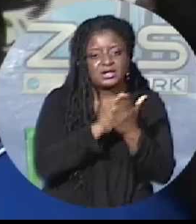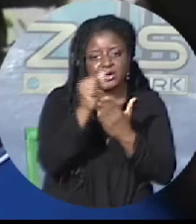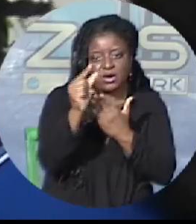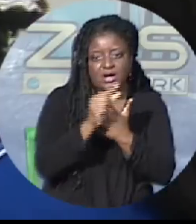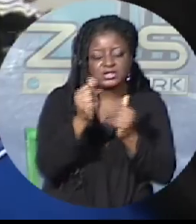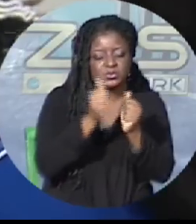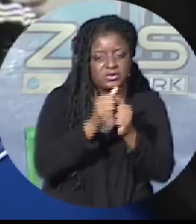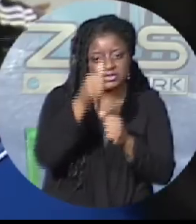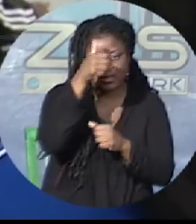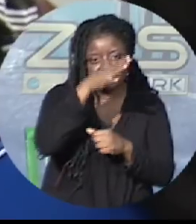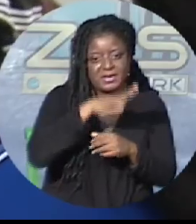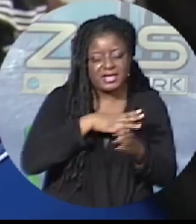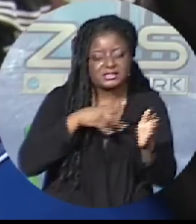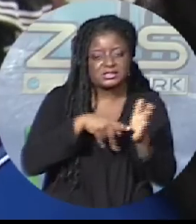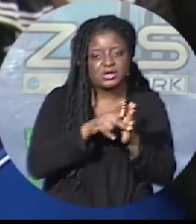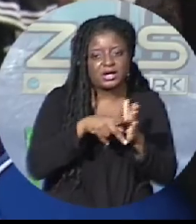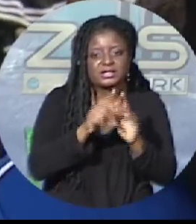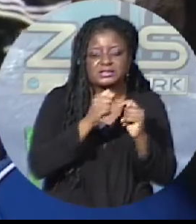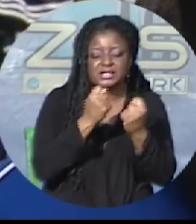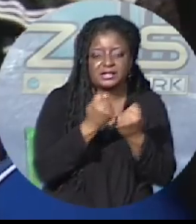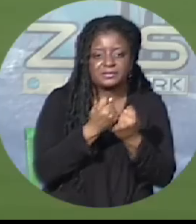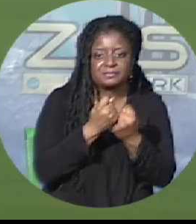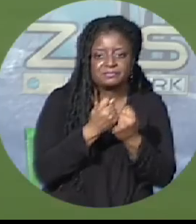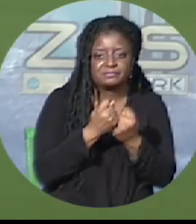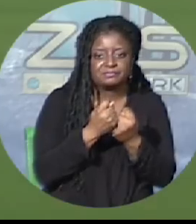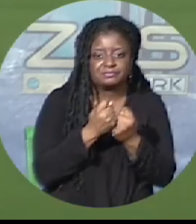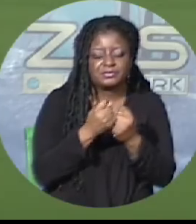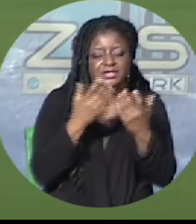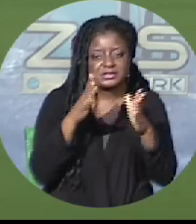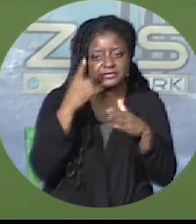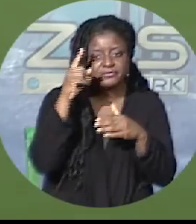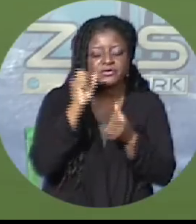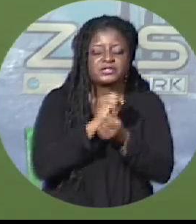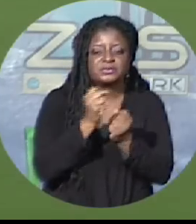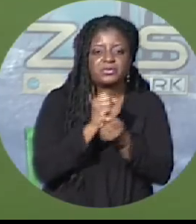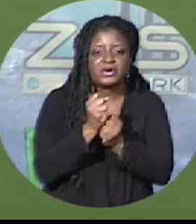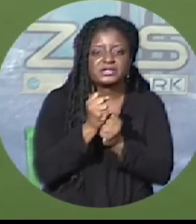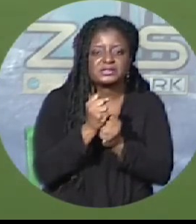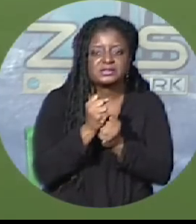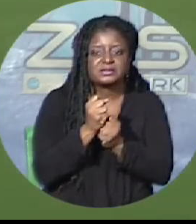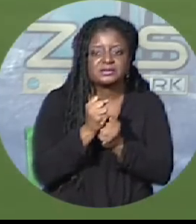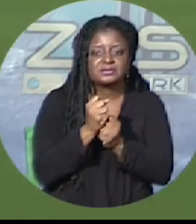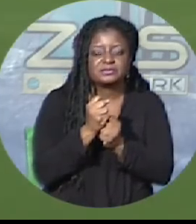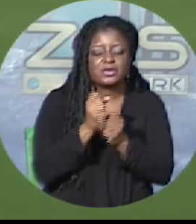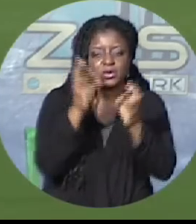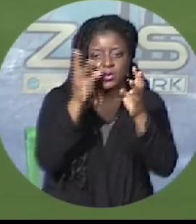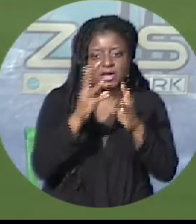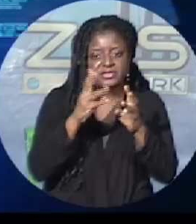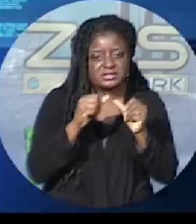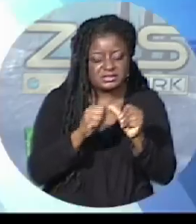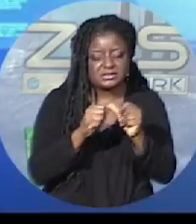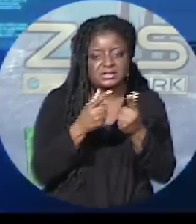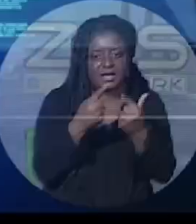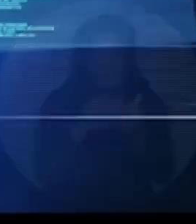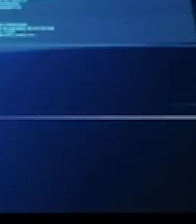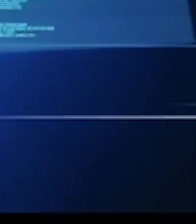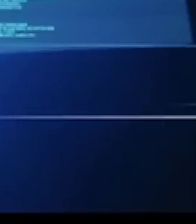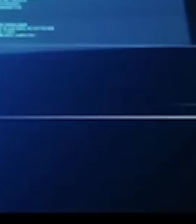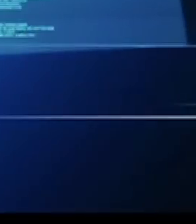So each year we hope to build upon what we did last year. And that will do it for sports. Stay tuned, check on weather still to come.